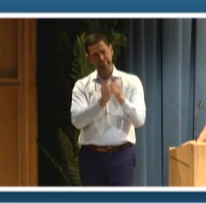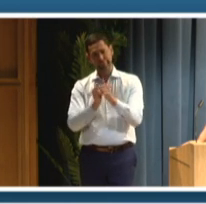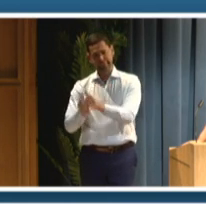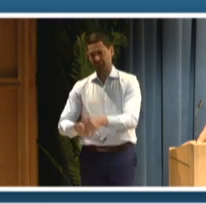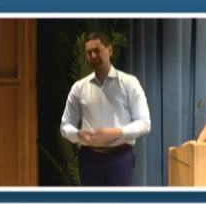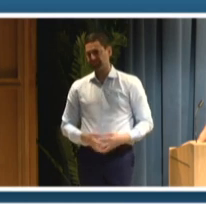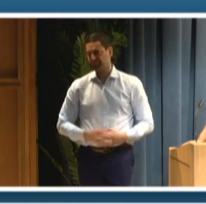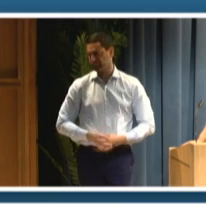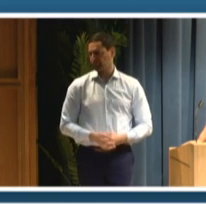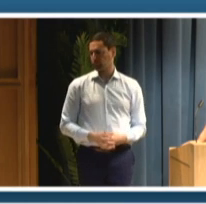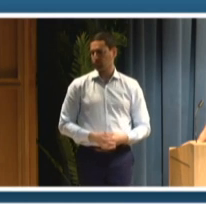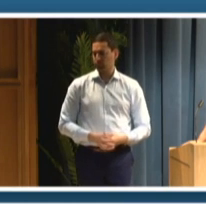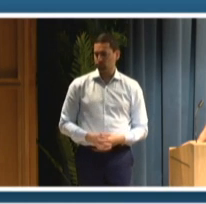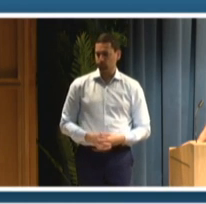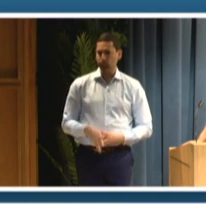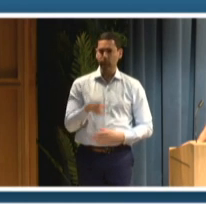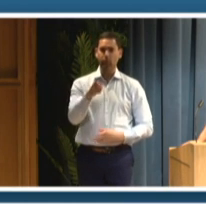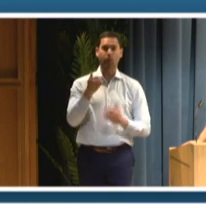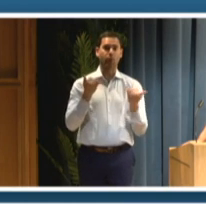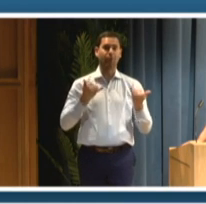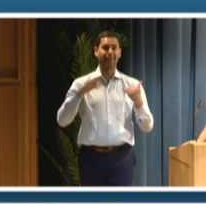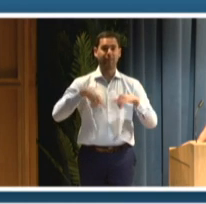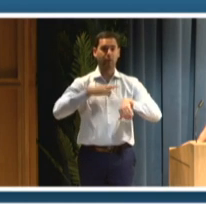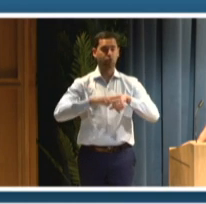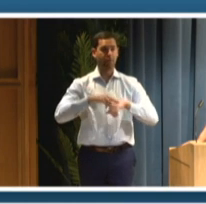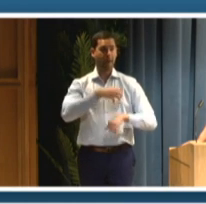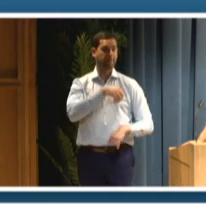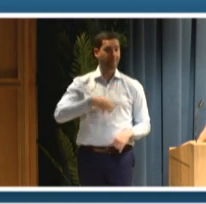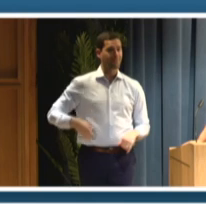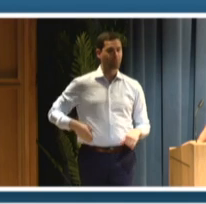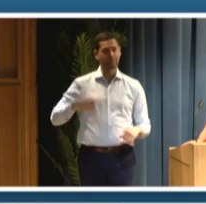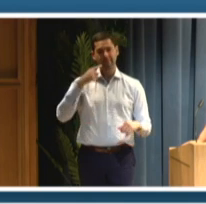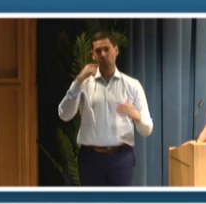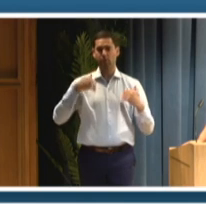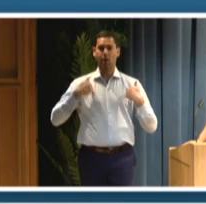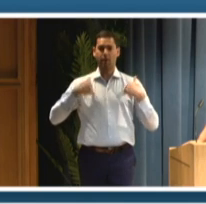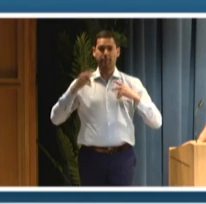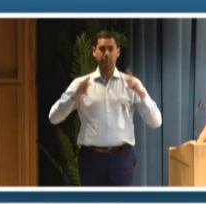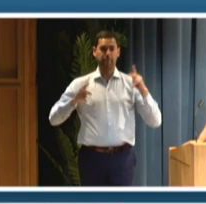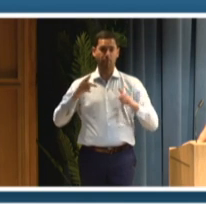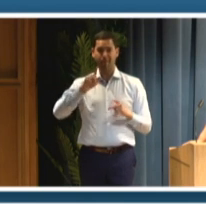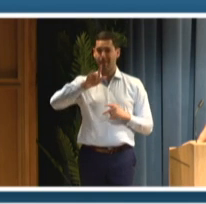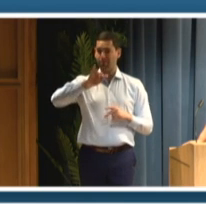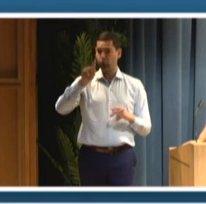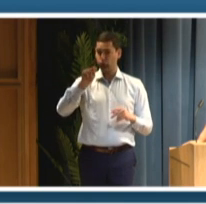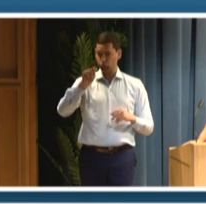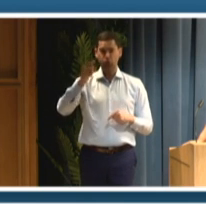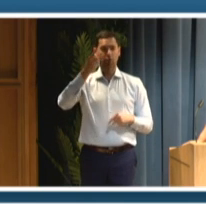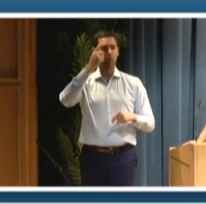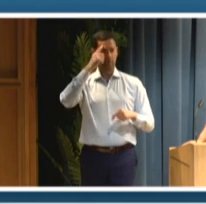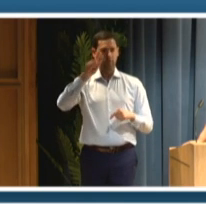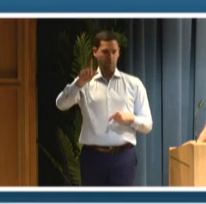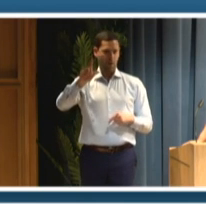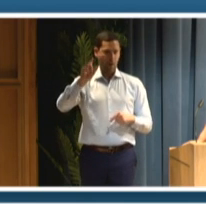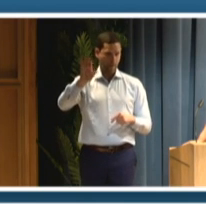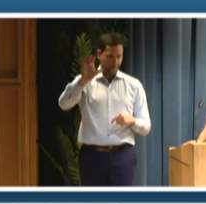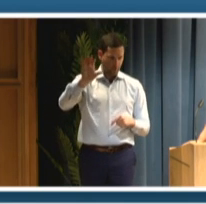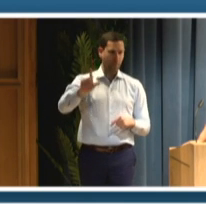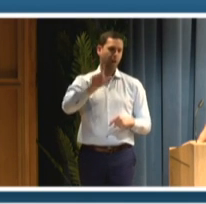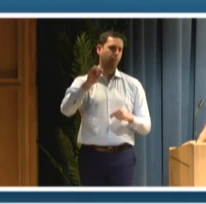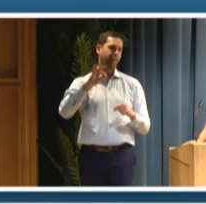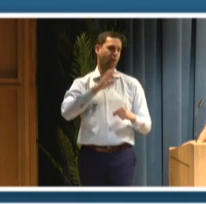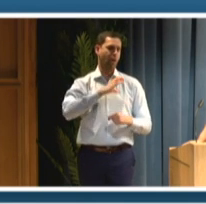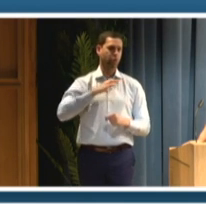the current National Ambassador for Young People's Literature for the Library of Congress, and he's on